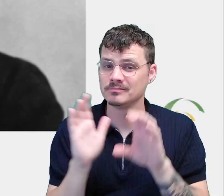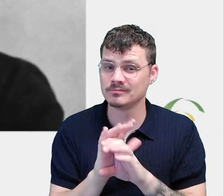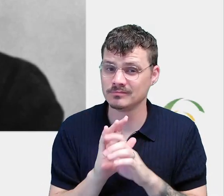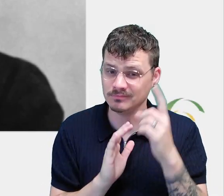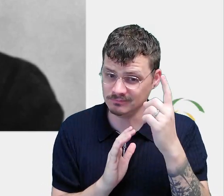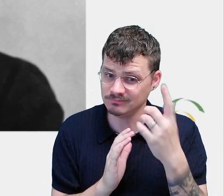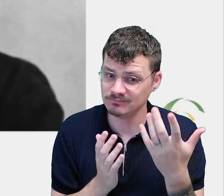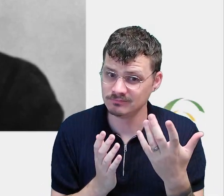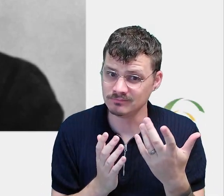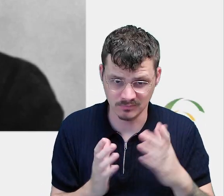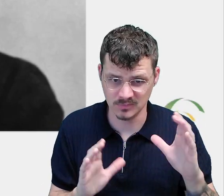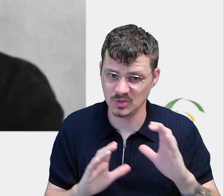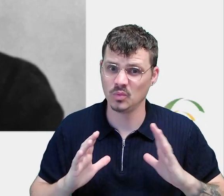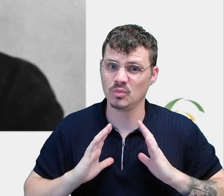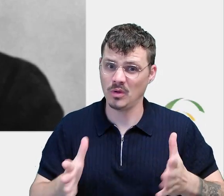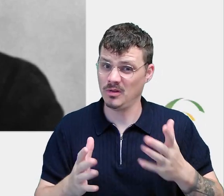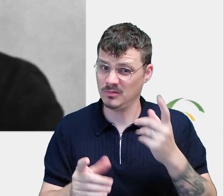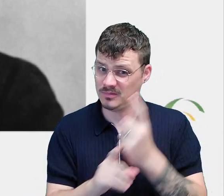himself and all the rest of us.